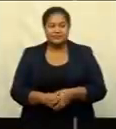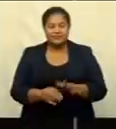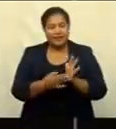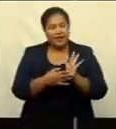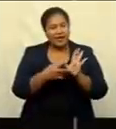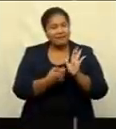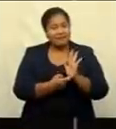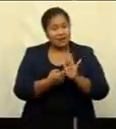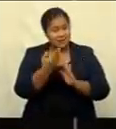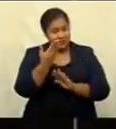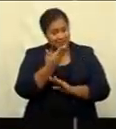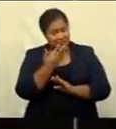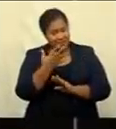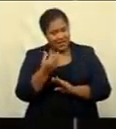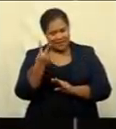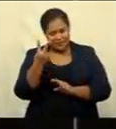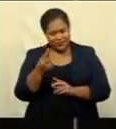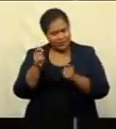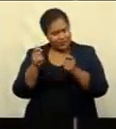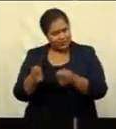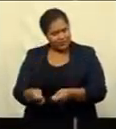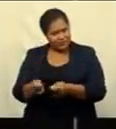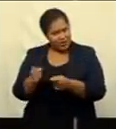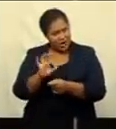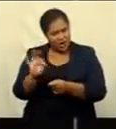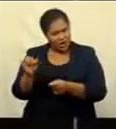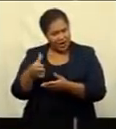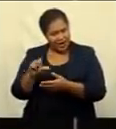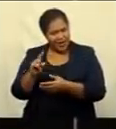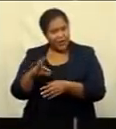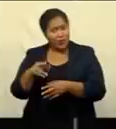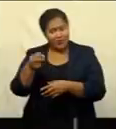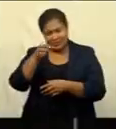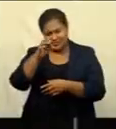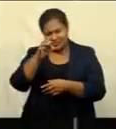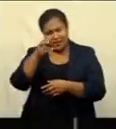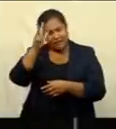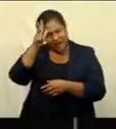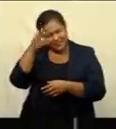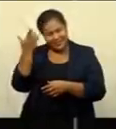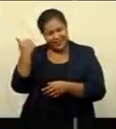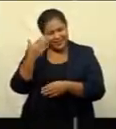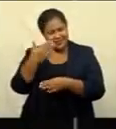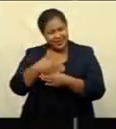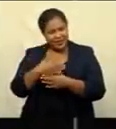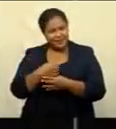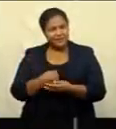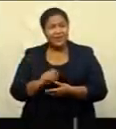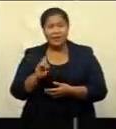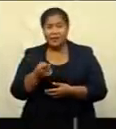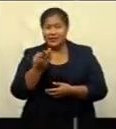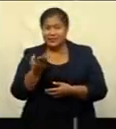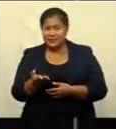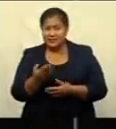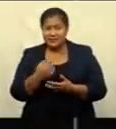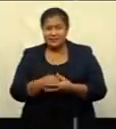Marika Koroimbete had 2 tries disallowed in the loss against France last night. However, while this one was